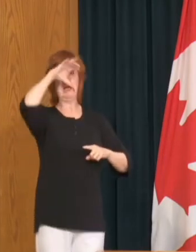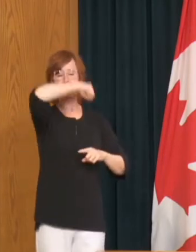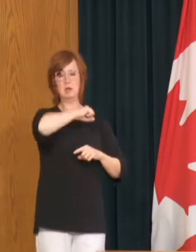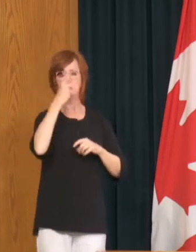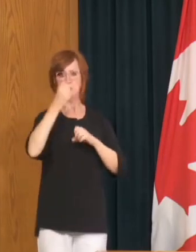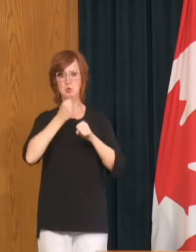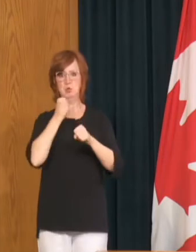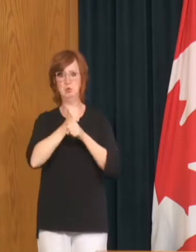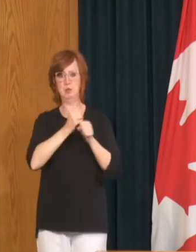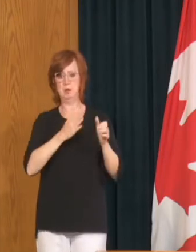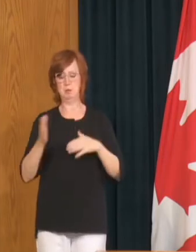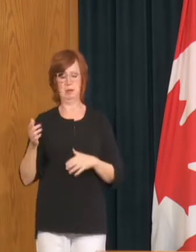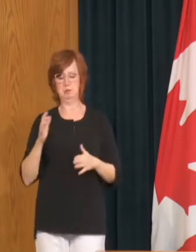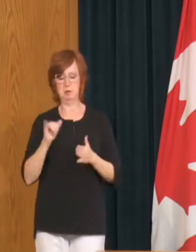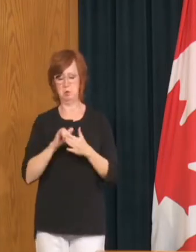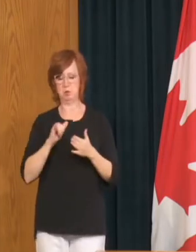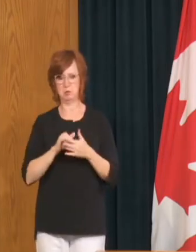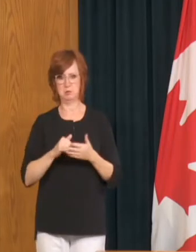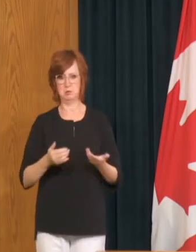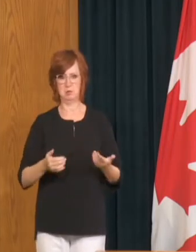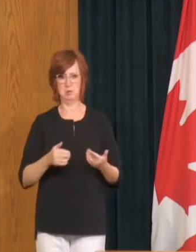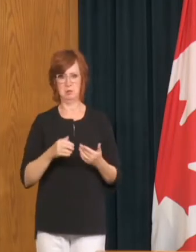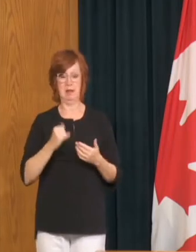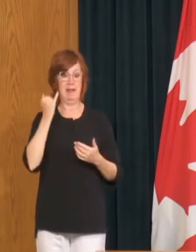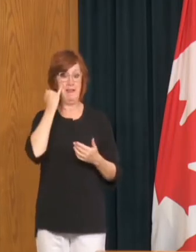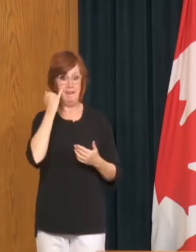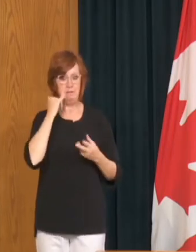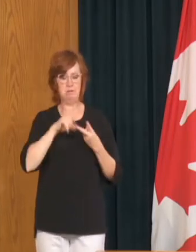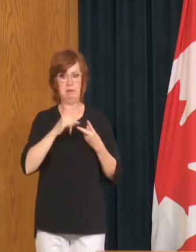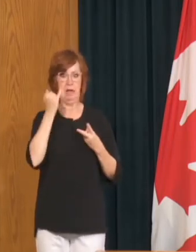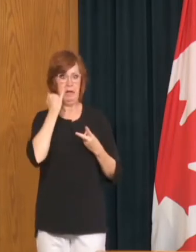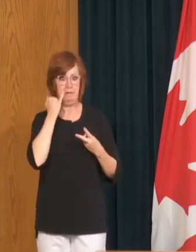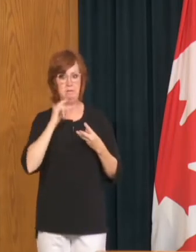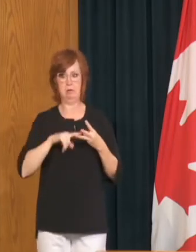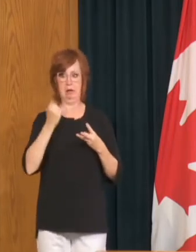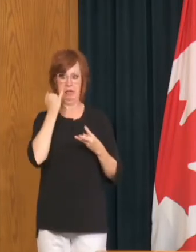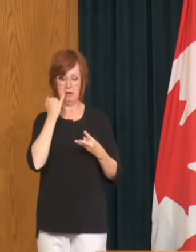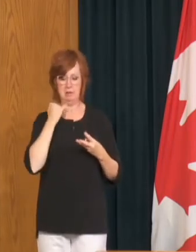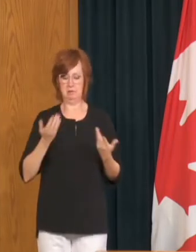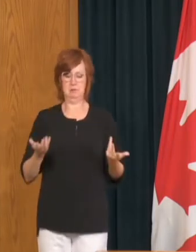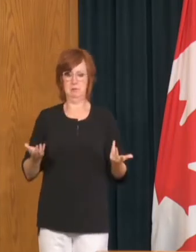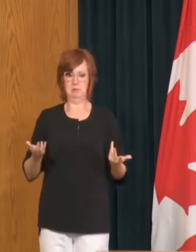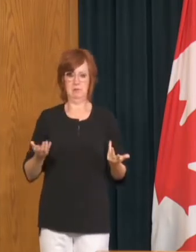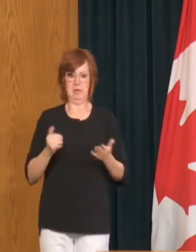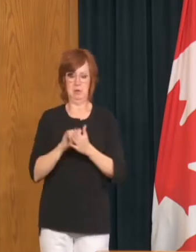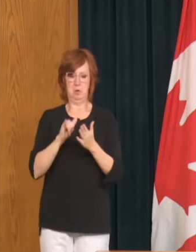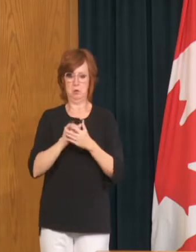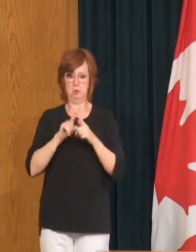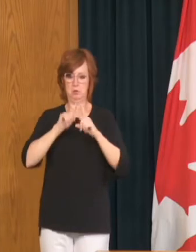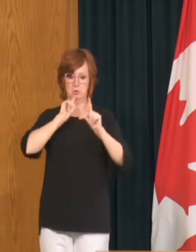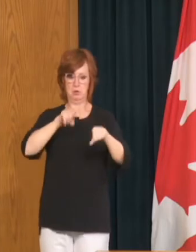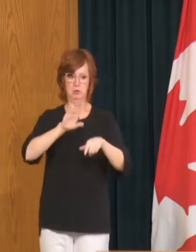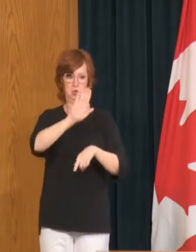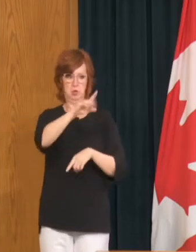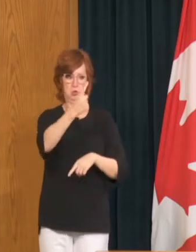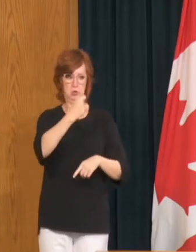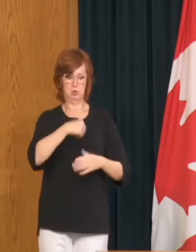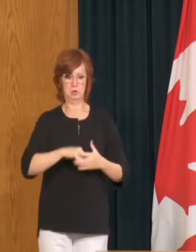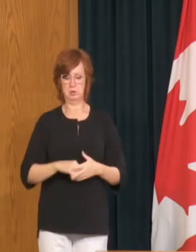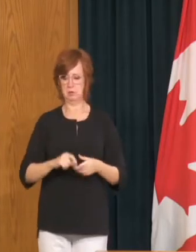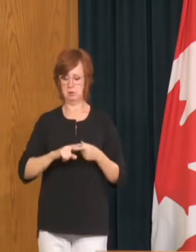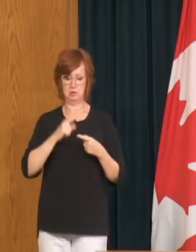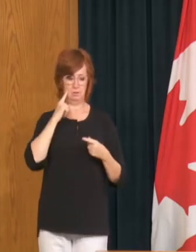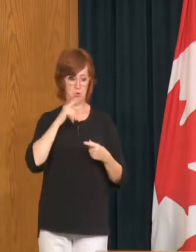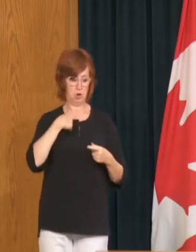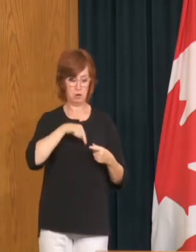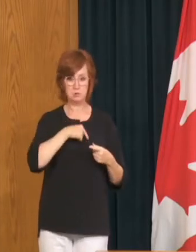we need is to manage the next number of months and the next number of years, whoever forms government here in not only